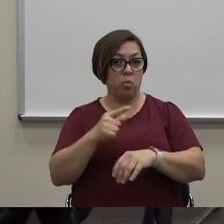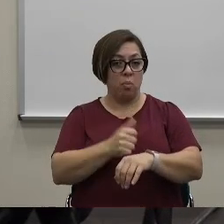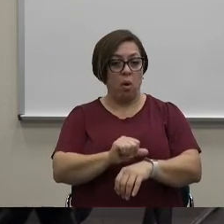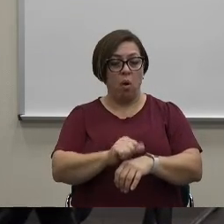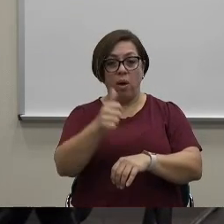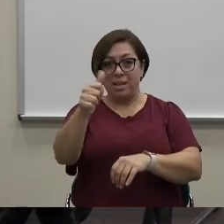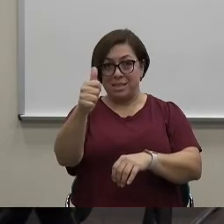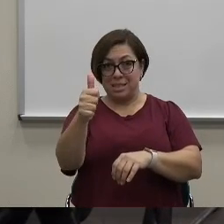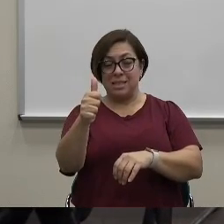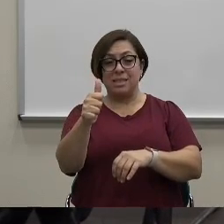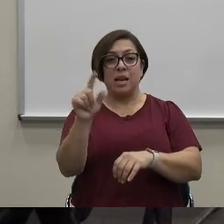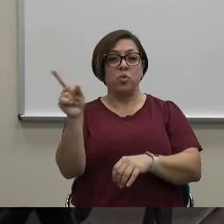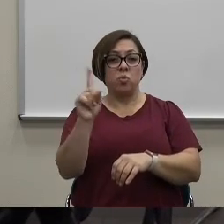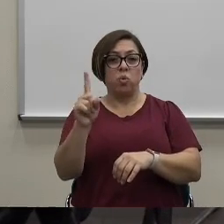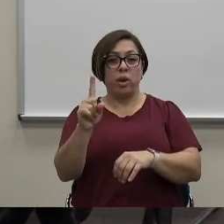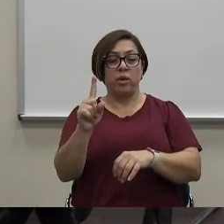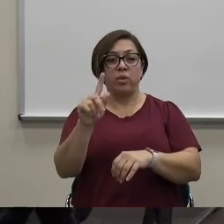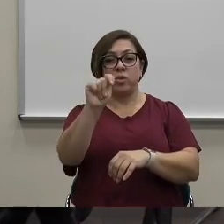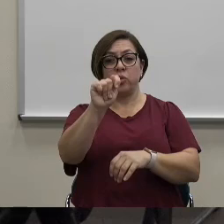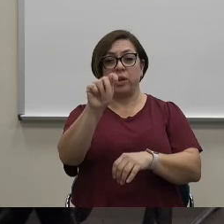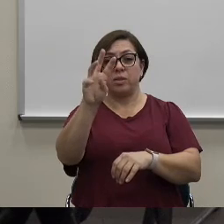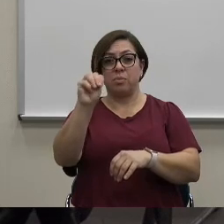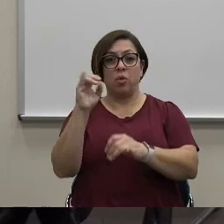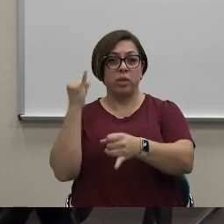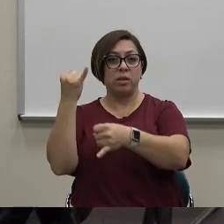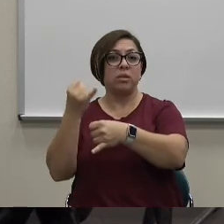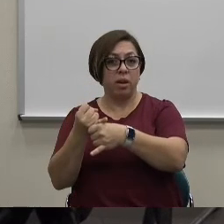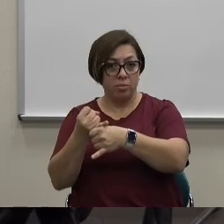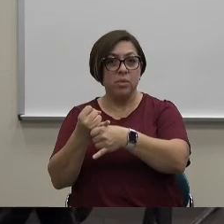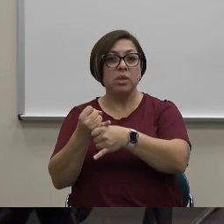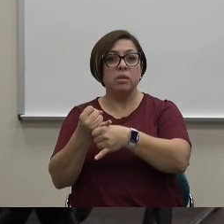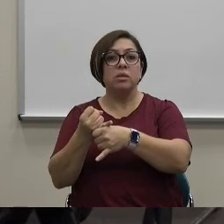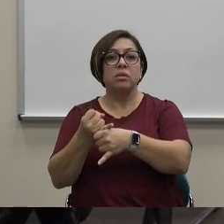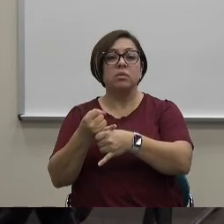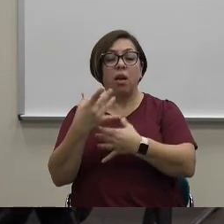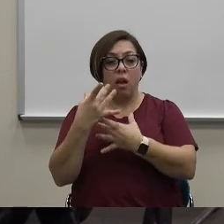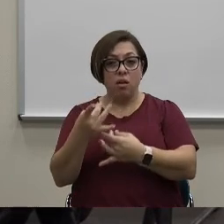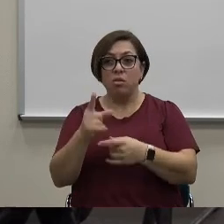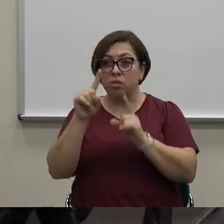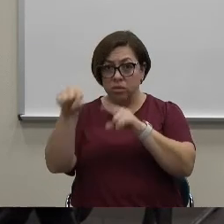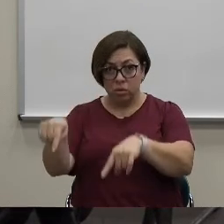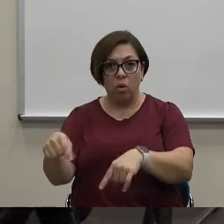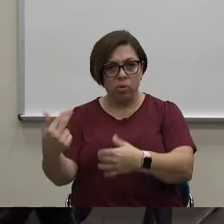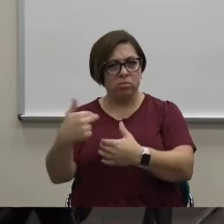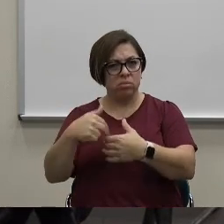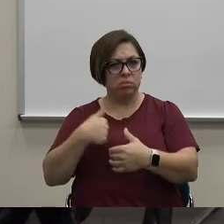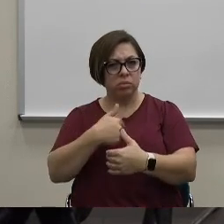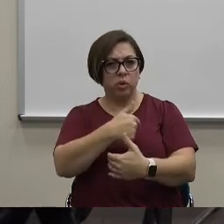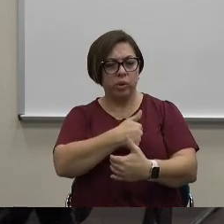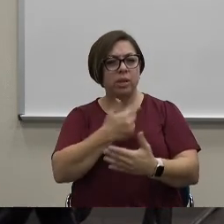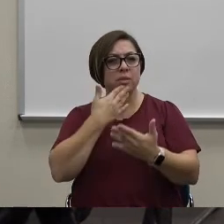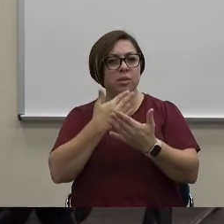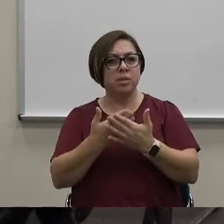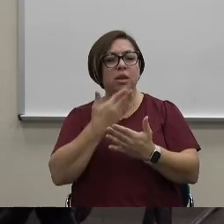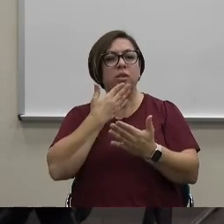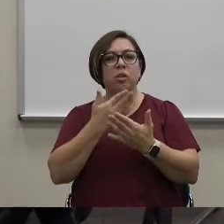Trans Mountain campus. So we look forward to anyone interested in attending then. Again, thank you and good evening.